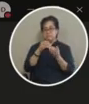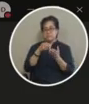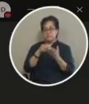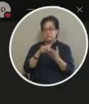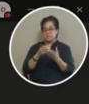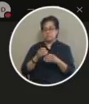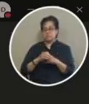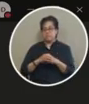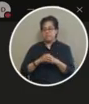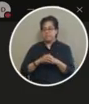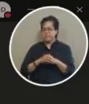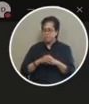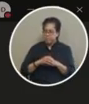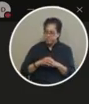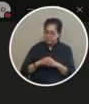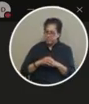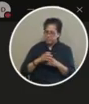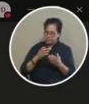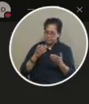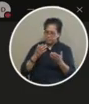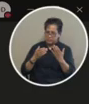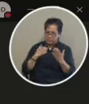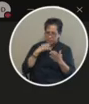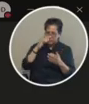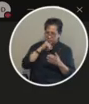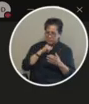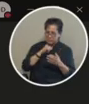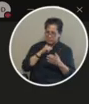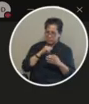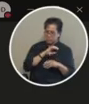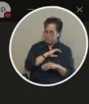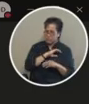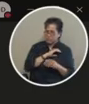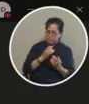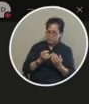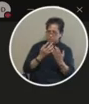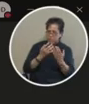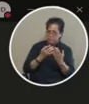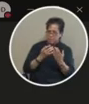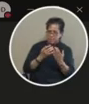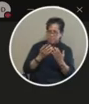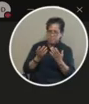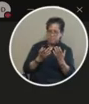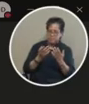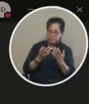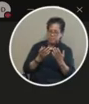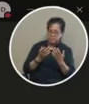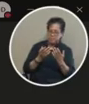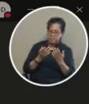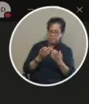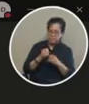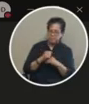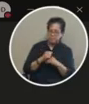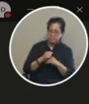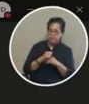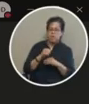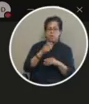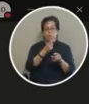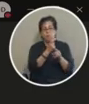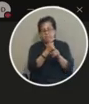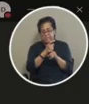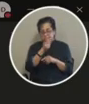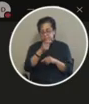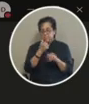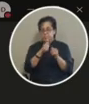you repeat? Maybe I missed a discussion about police and fire. I'm not sure. Well, when Is that where the money Robert you're says, planning on spending? right, when